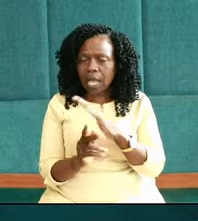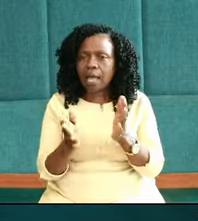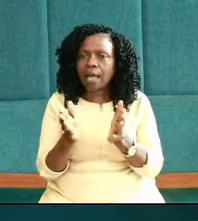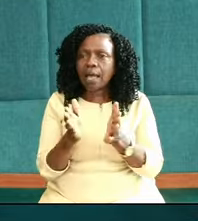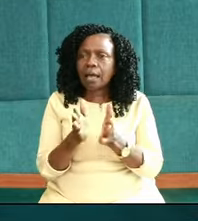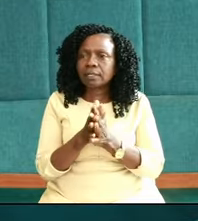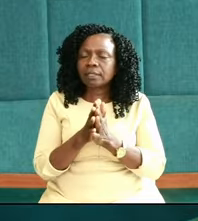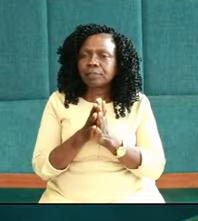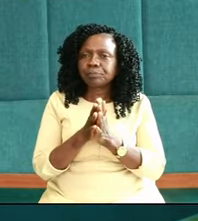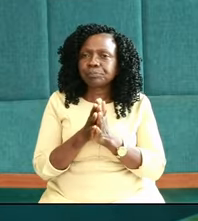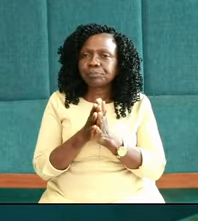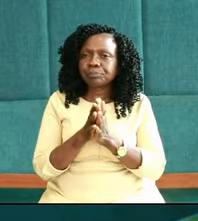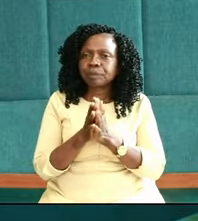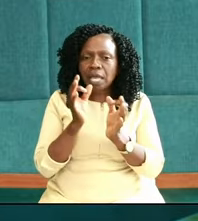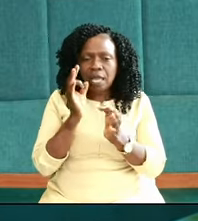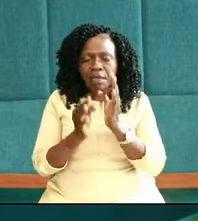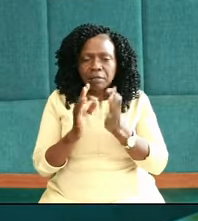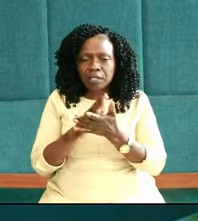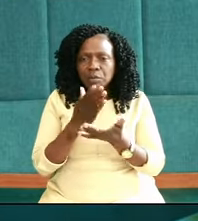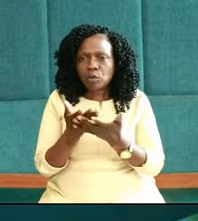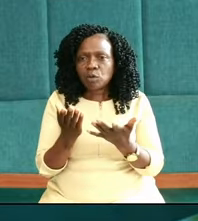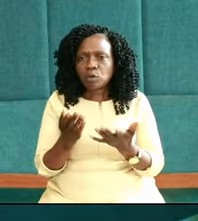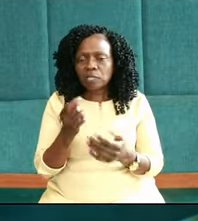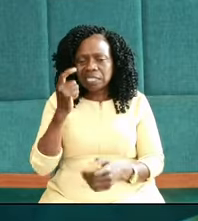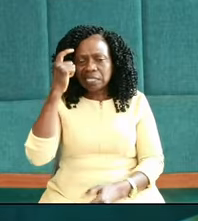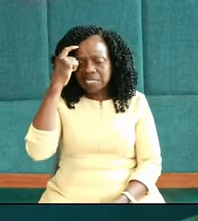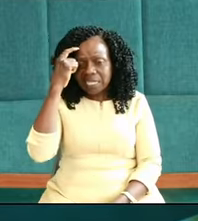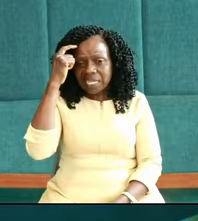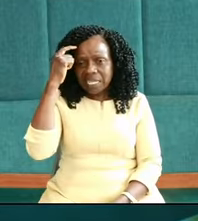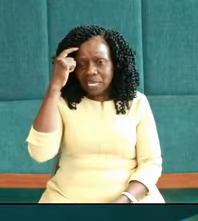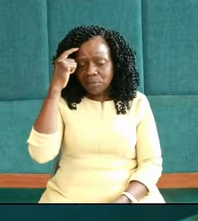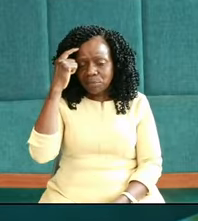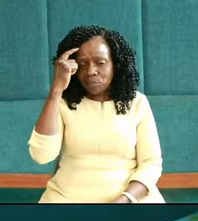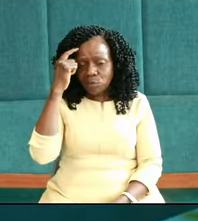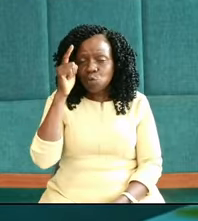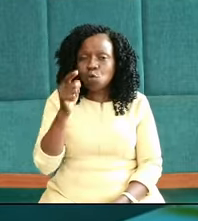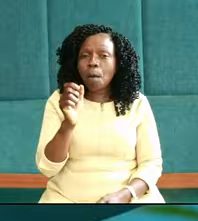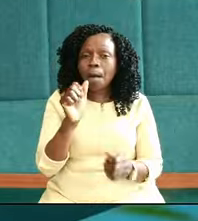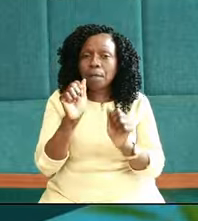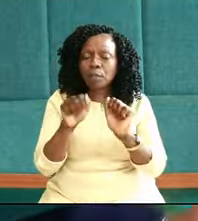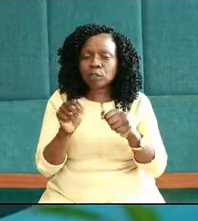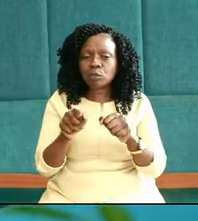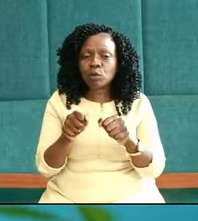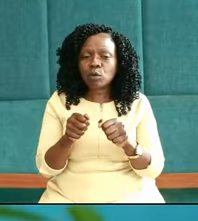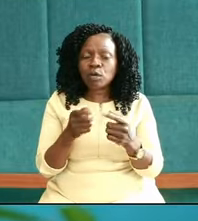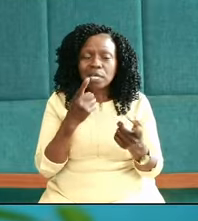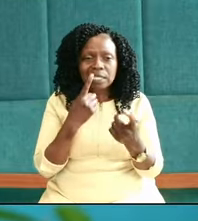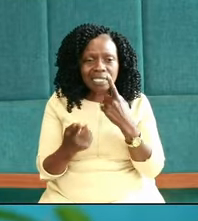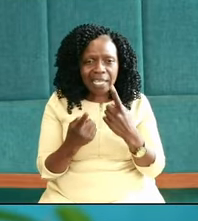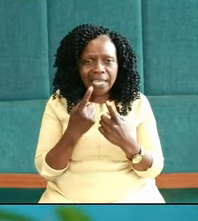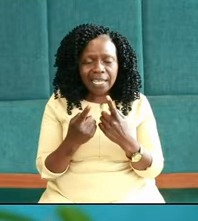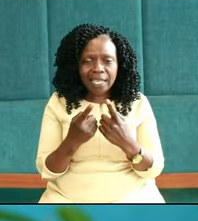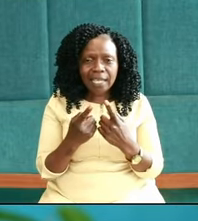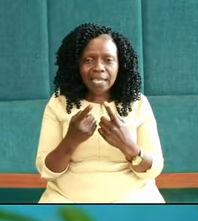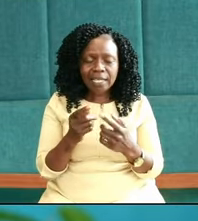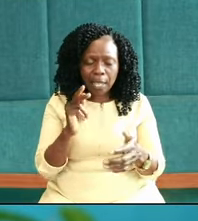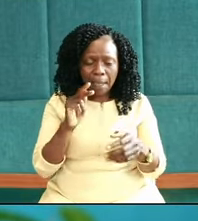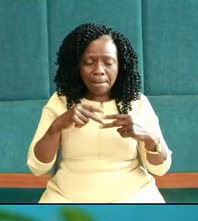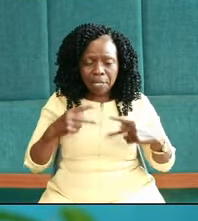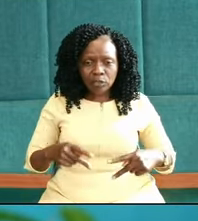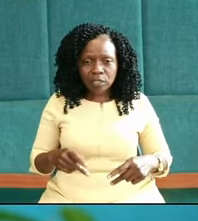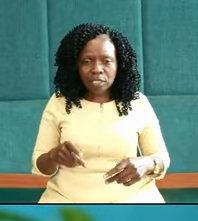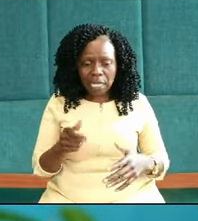And if somebody was meditating, you could just say the person is under the fig tree.